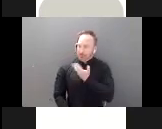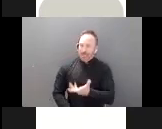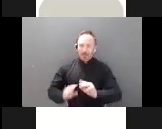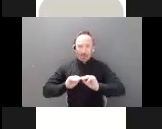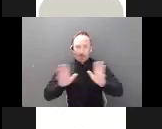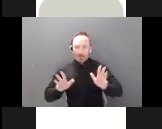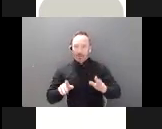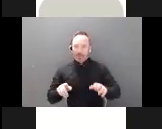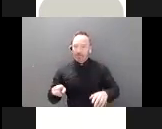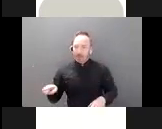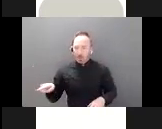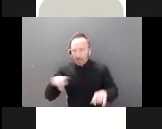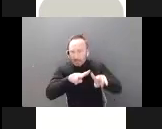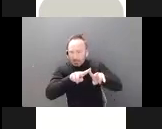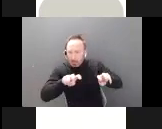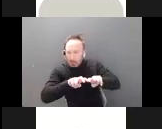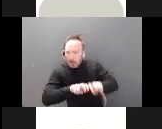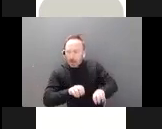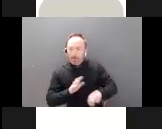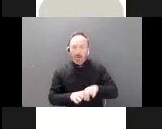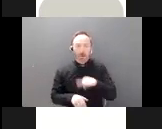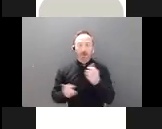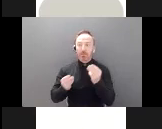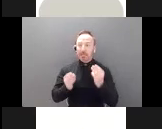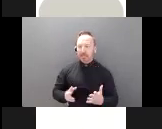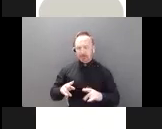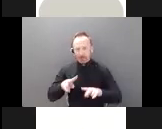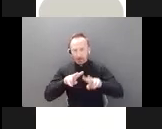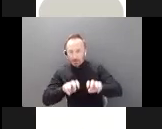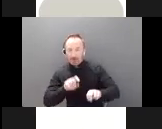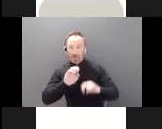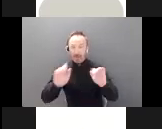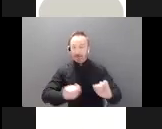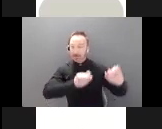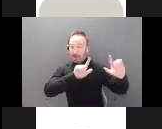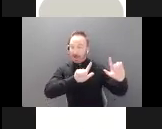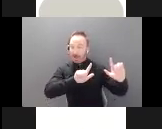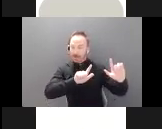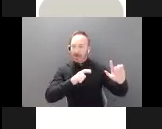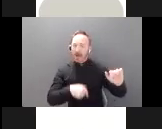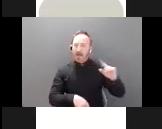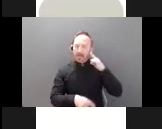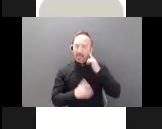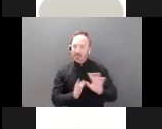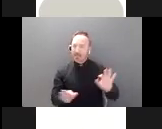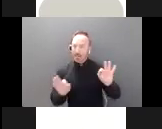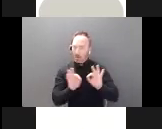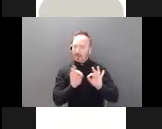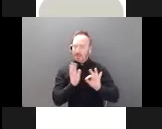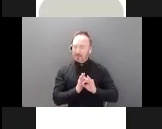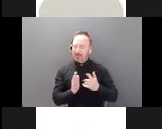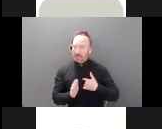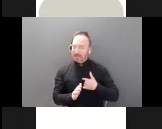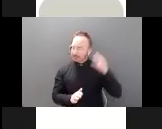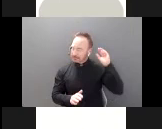mediators to have a look? So I wanted to include that slide because I really think it's one of the key components when I think of approaching